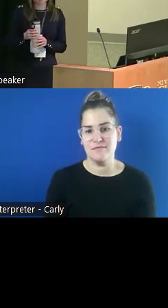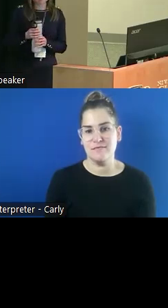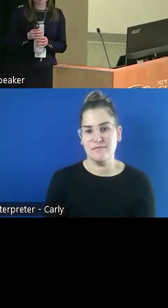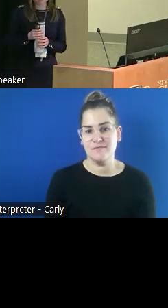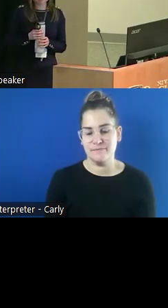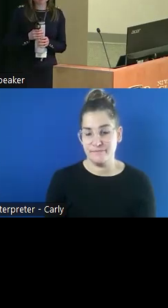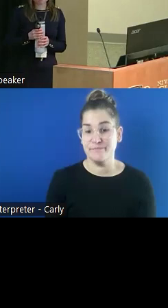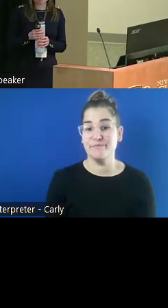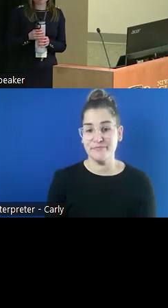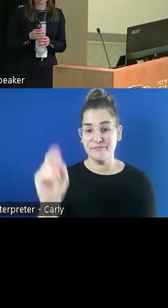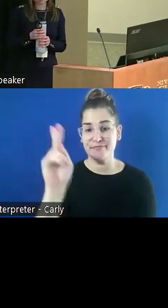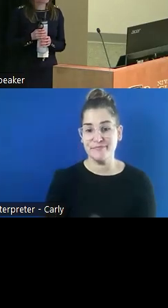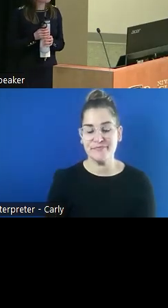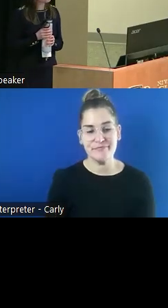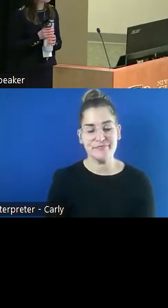Okay.